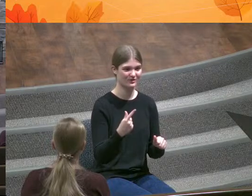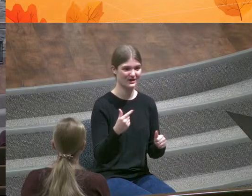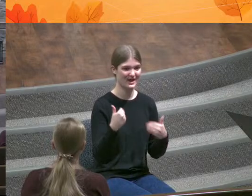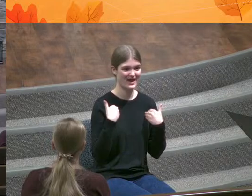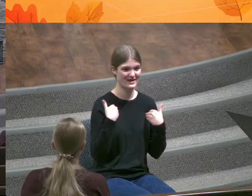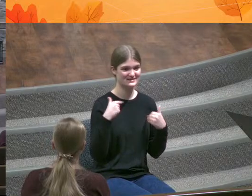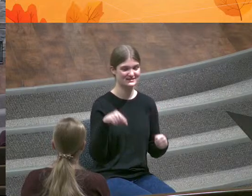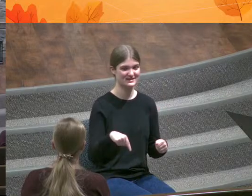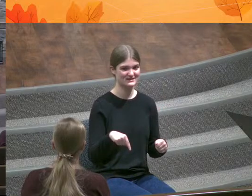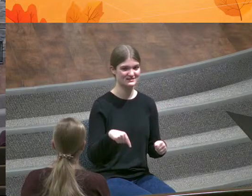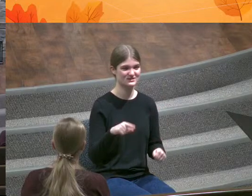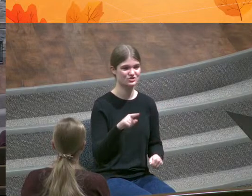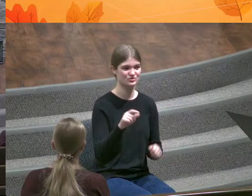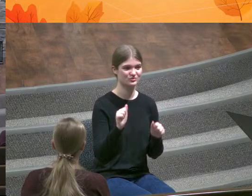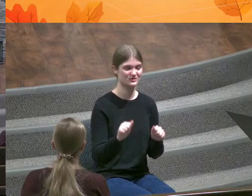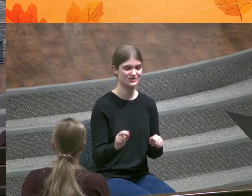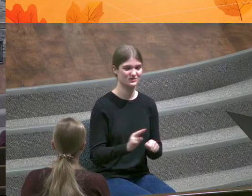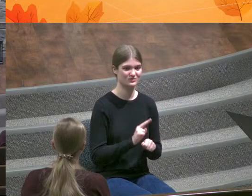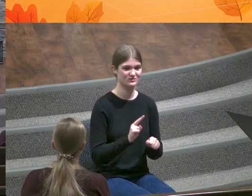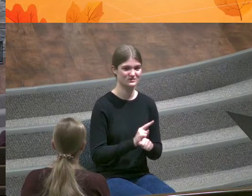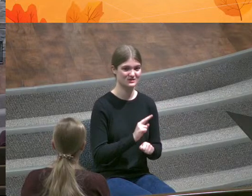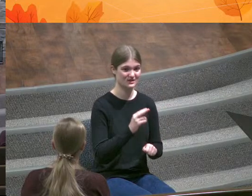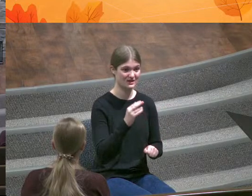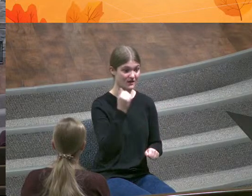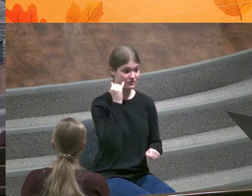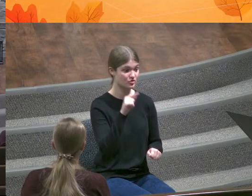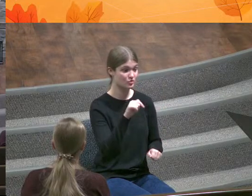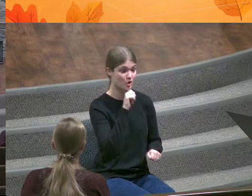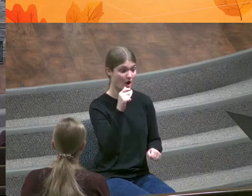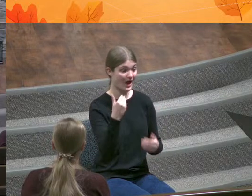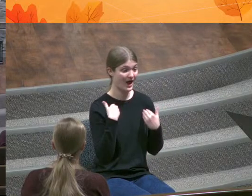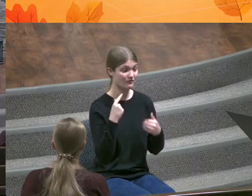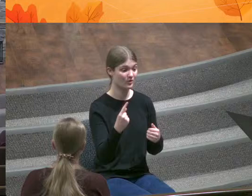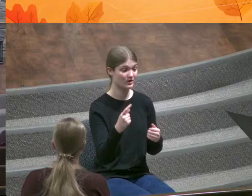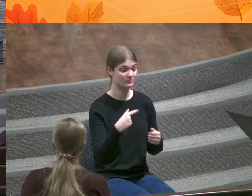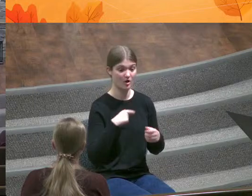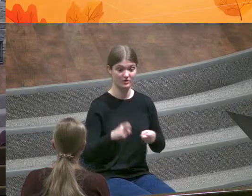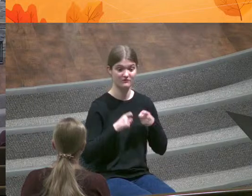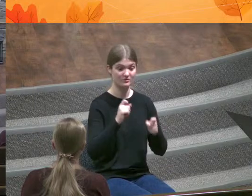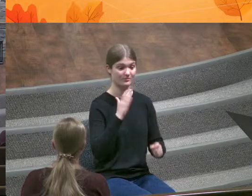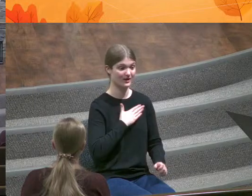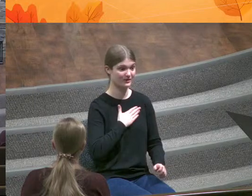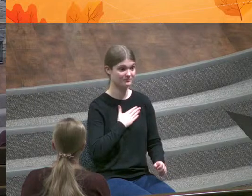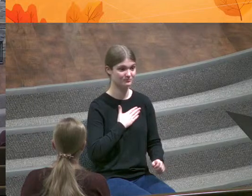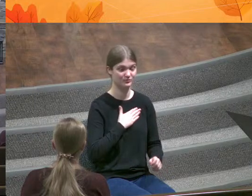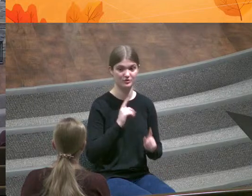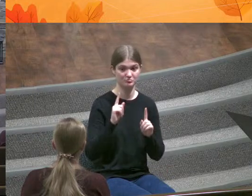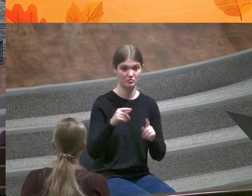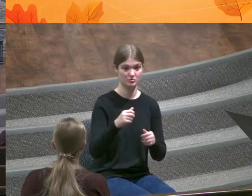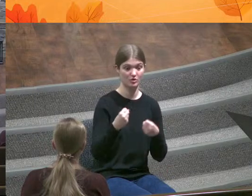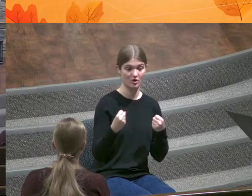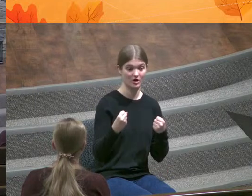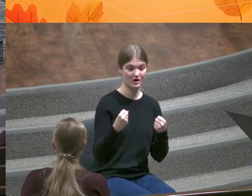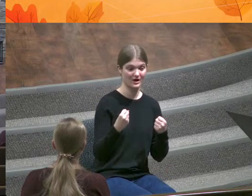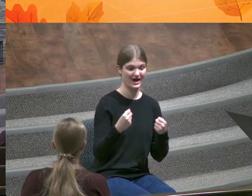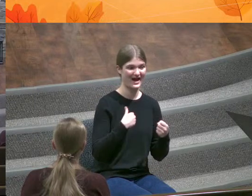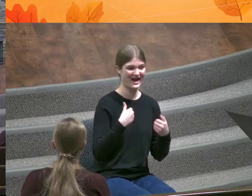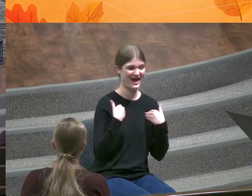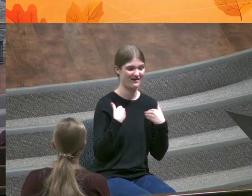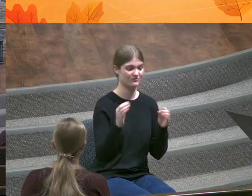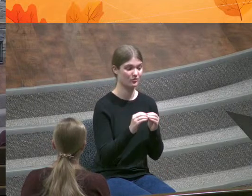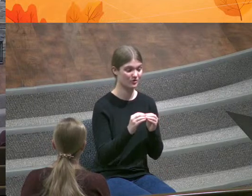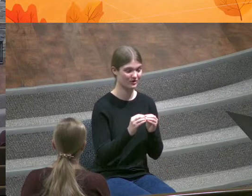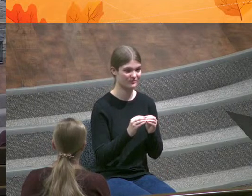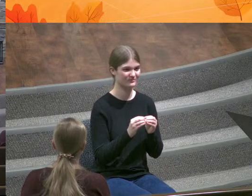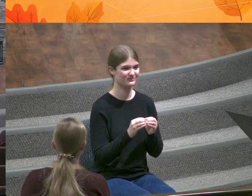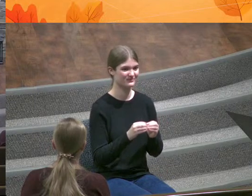have one of these at your disposal, you're going to take mine home tonight. I'll give it to you. And then we can go out to the car and I'll give you six more.